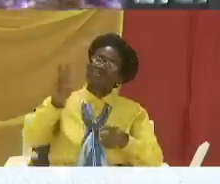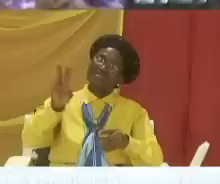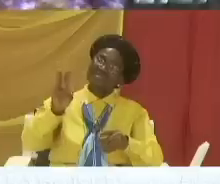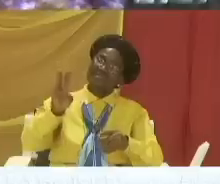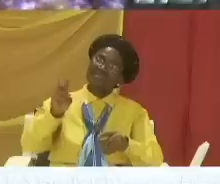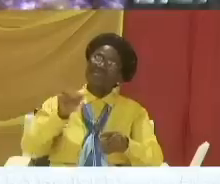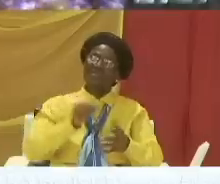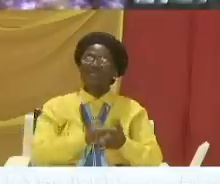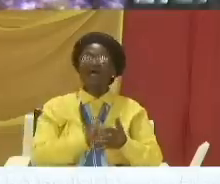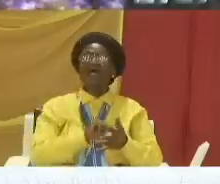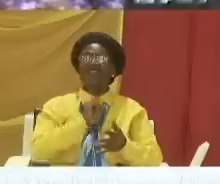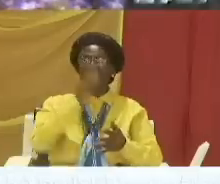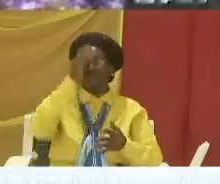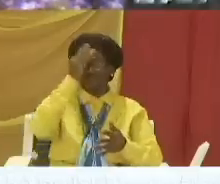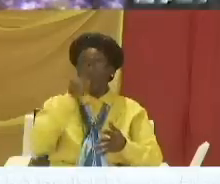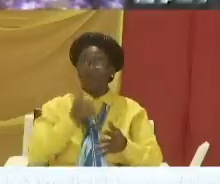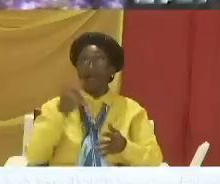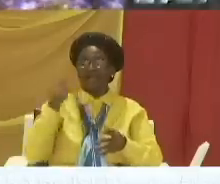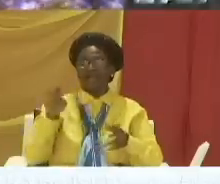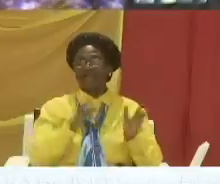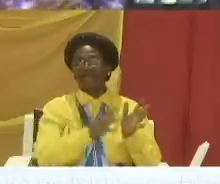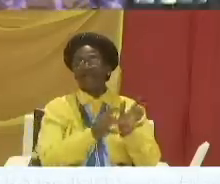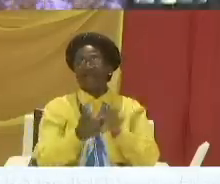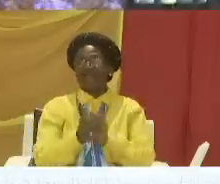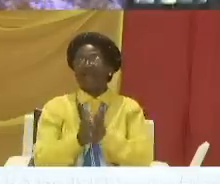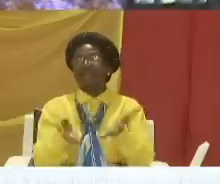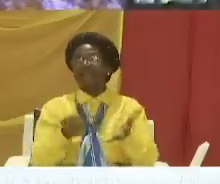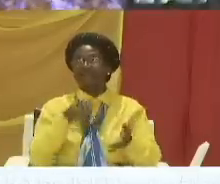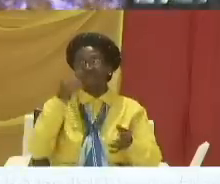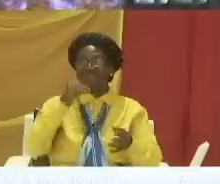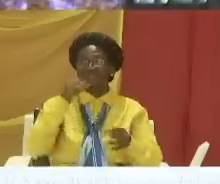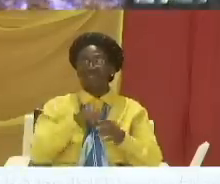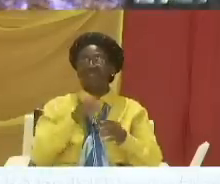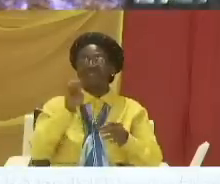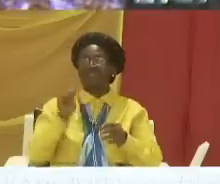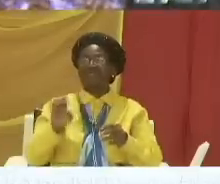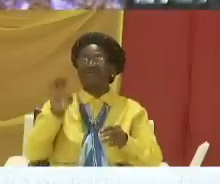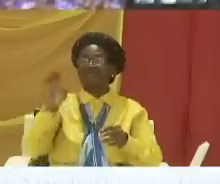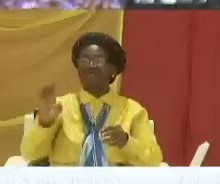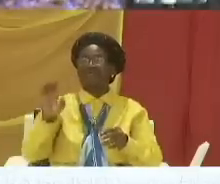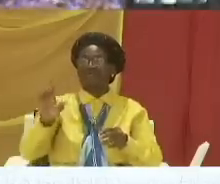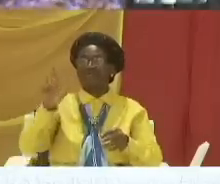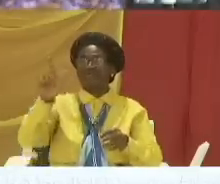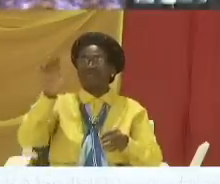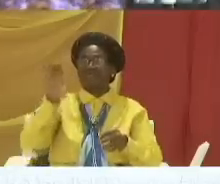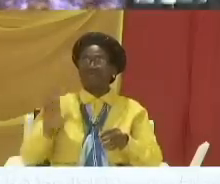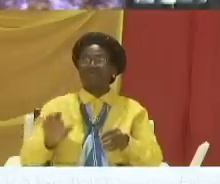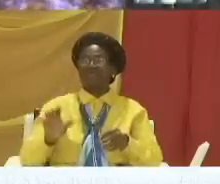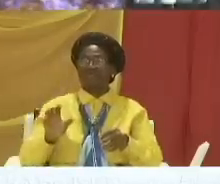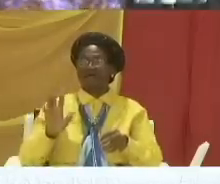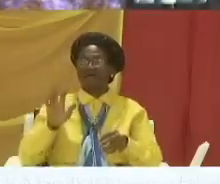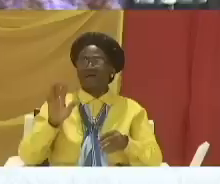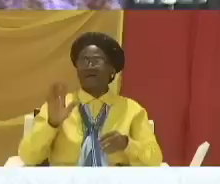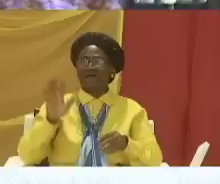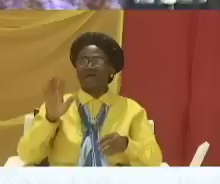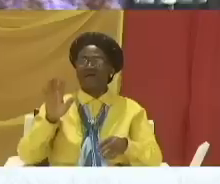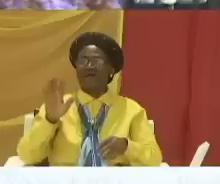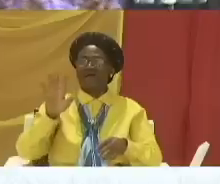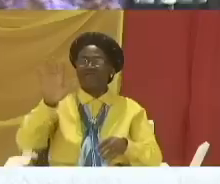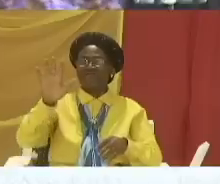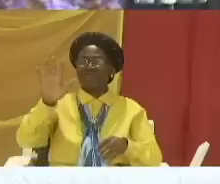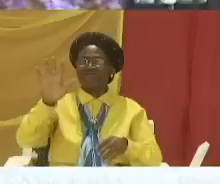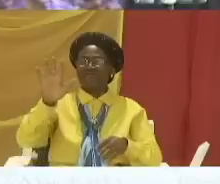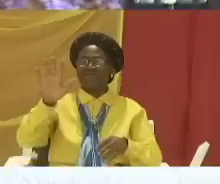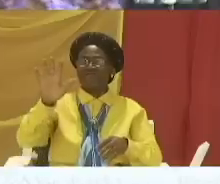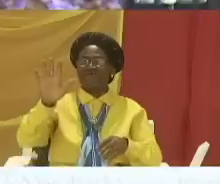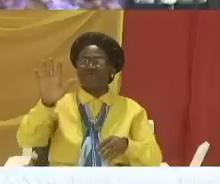That's why the Bible says in Ecclesiastes chapter 5 from verse 4 to 5, Ecclesiastes 5, 4